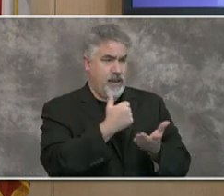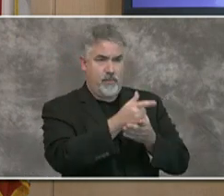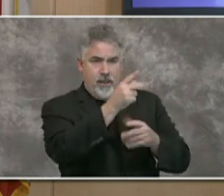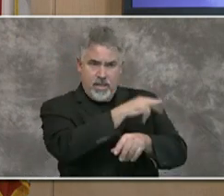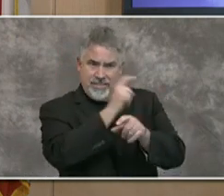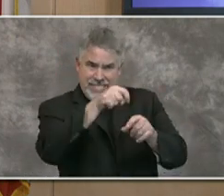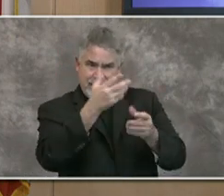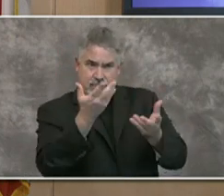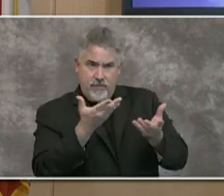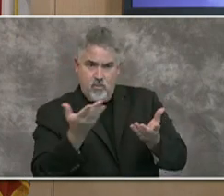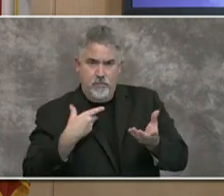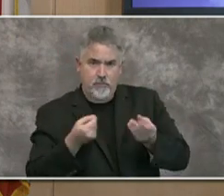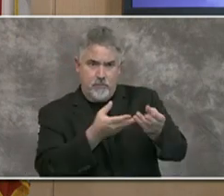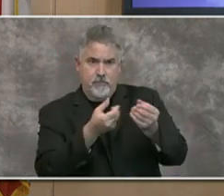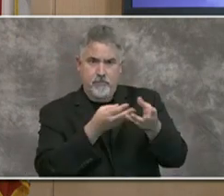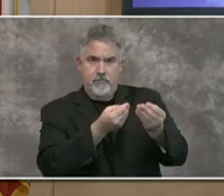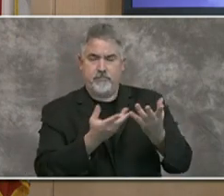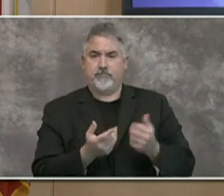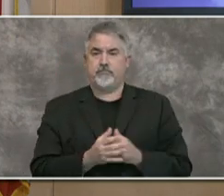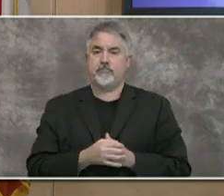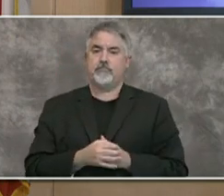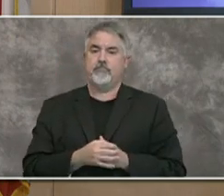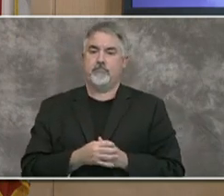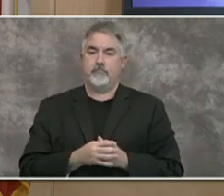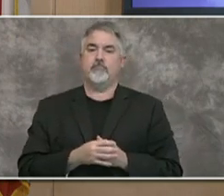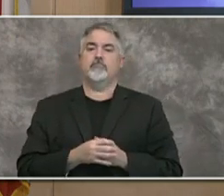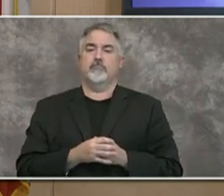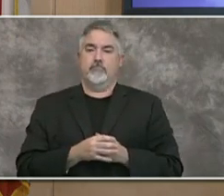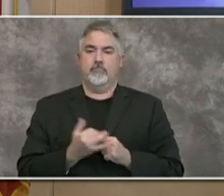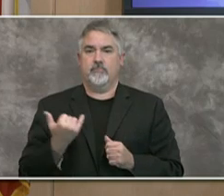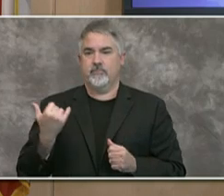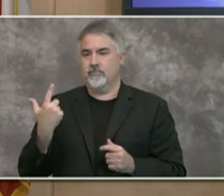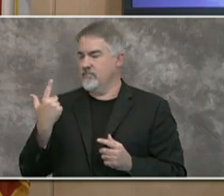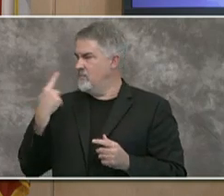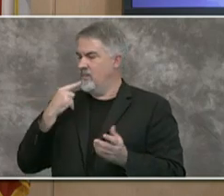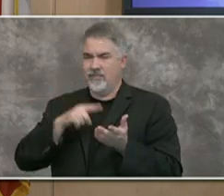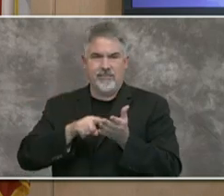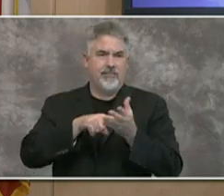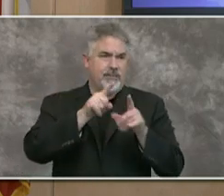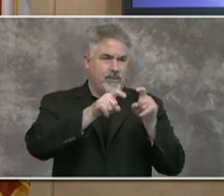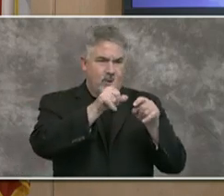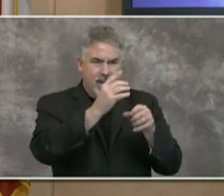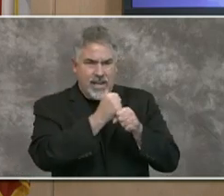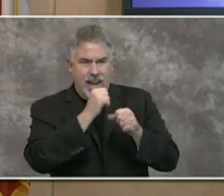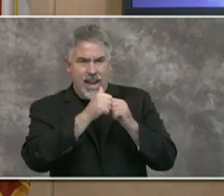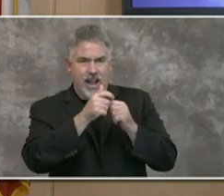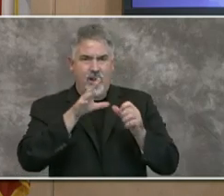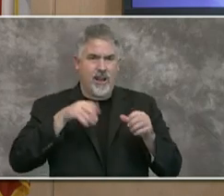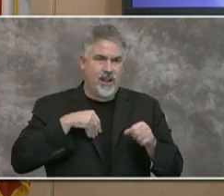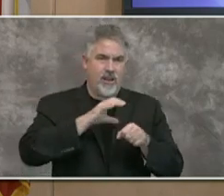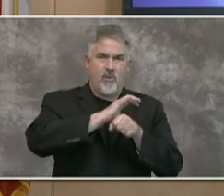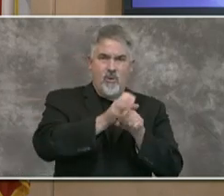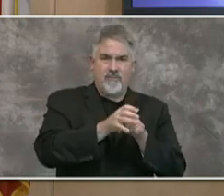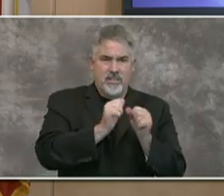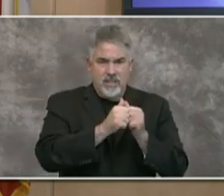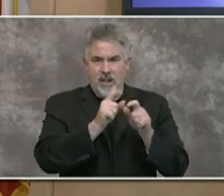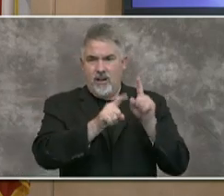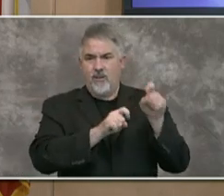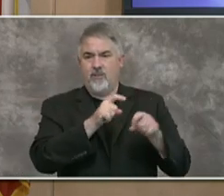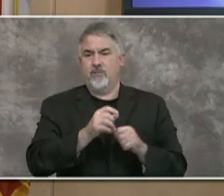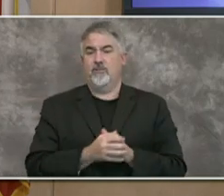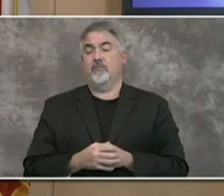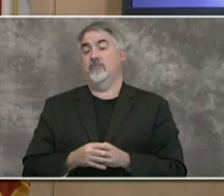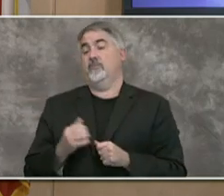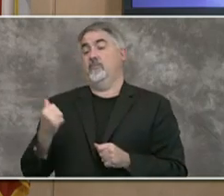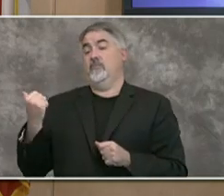frankly, are very challenged by the number of cases that are coming in, and we're spending most of our epidemiology effort on working with